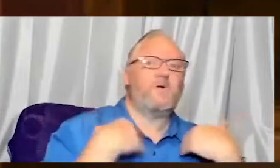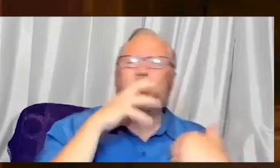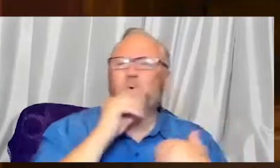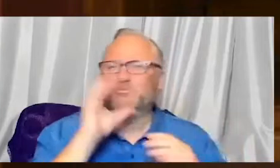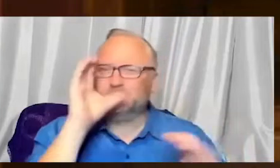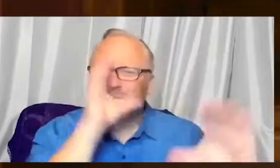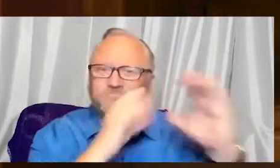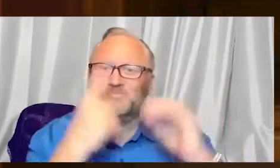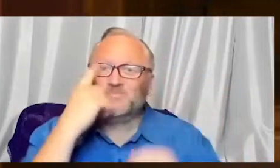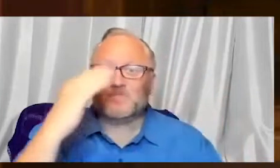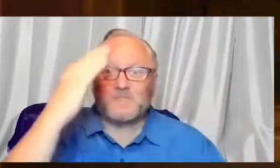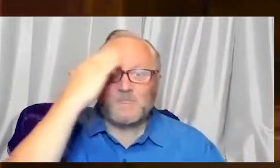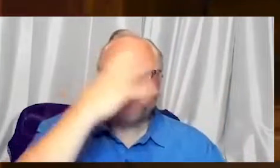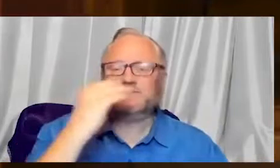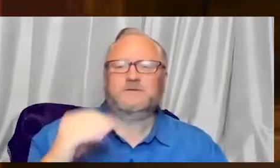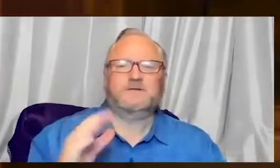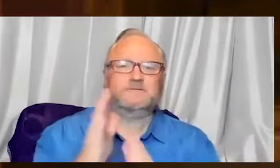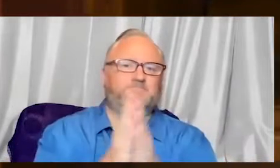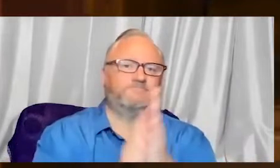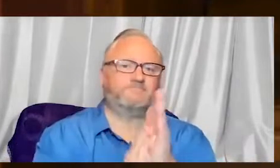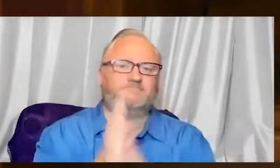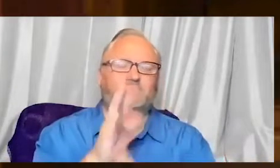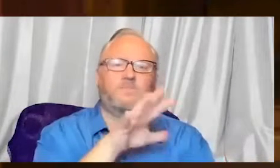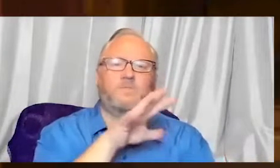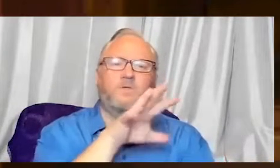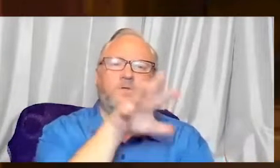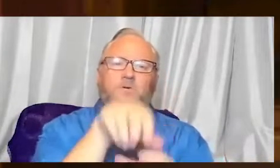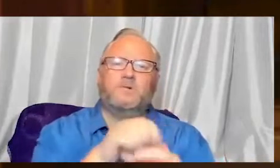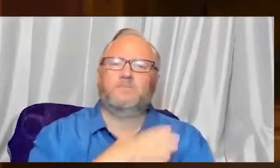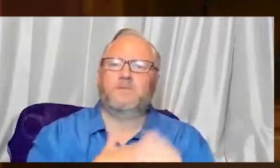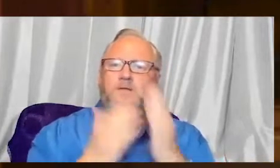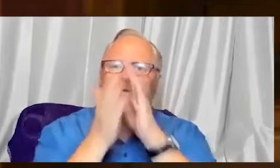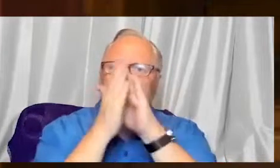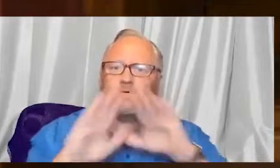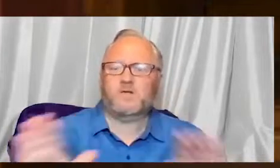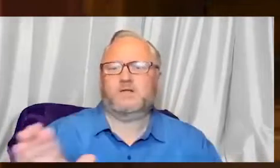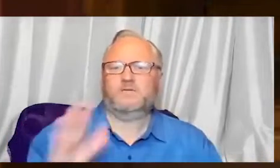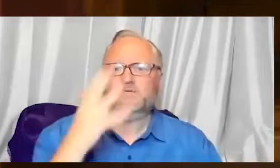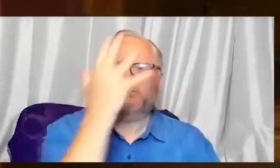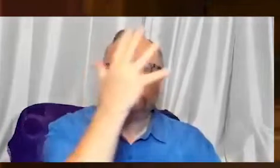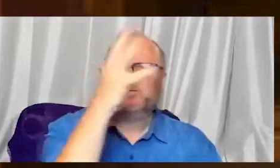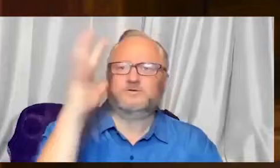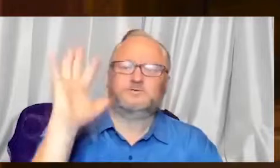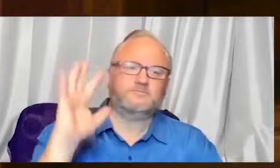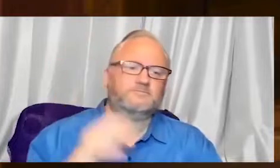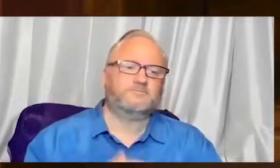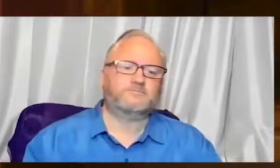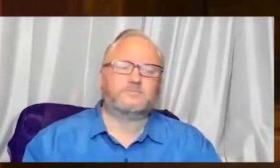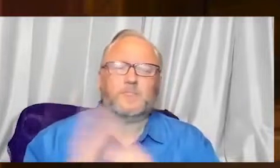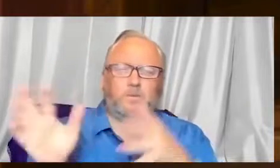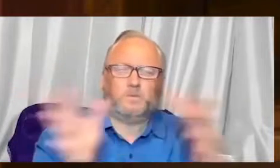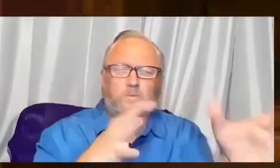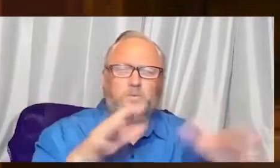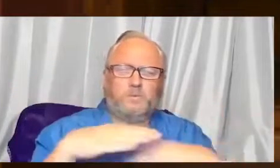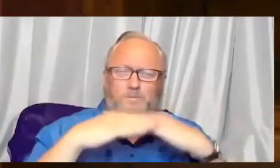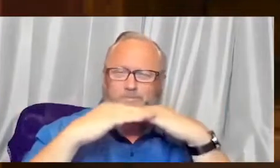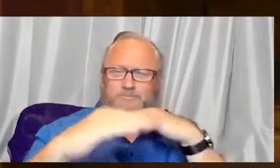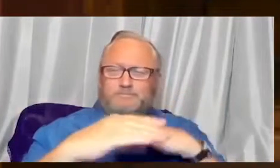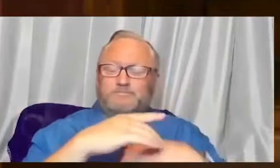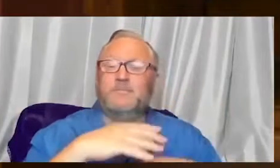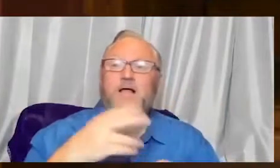knowledge and spirit in my quiet forests, windy plains, high